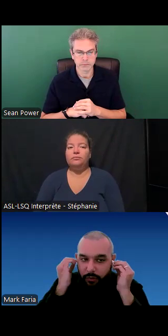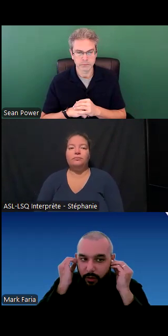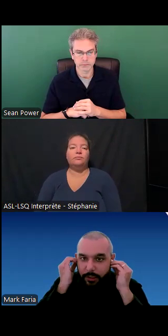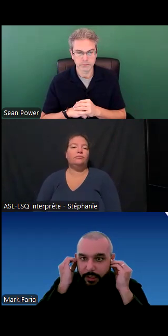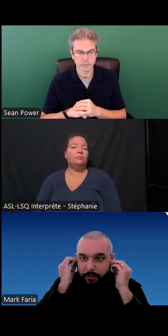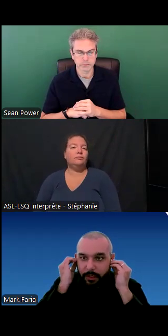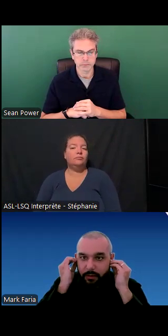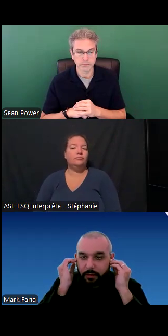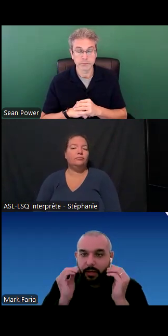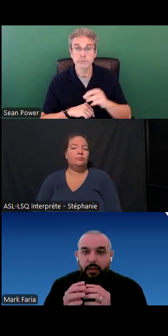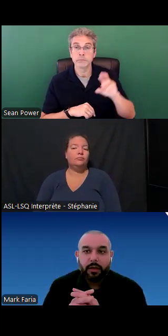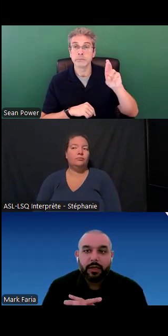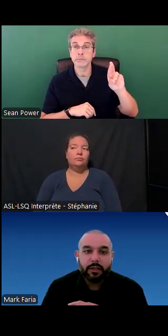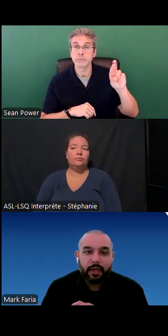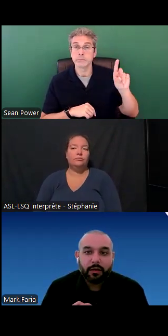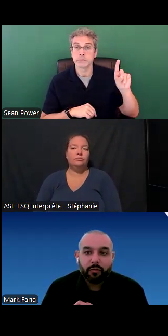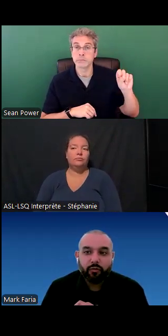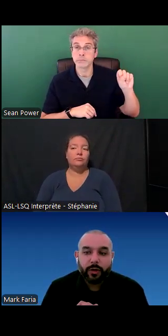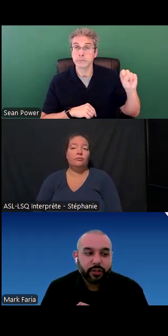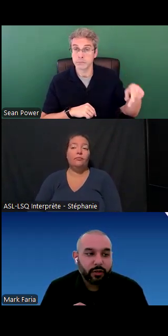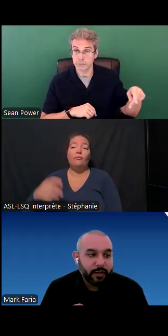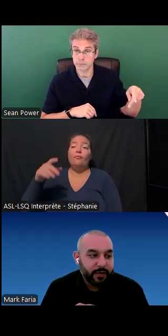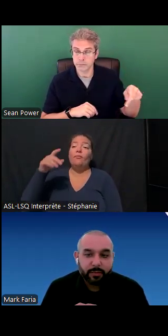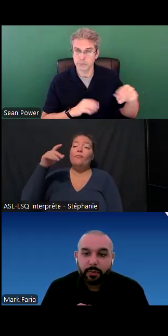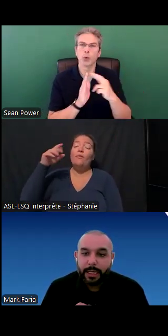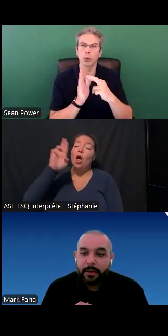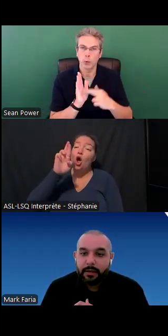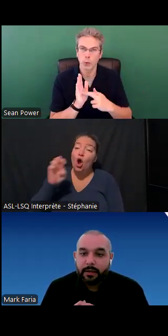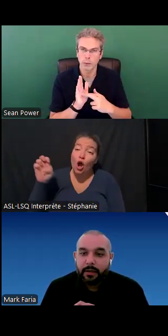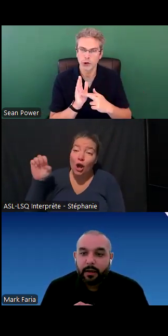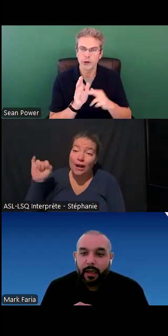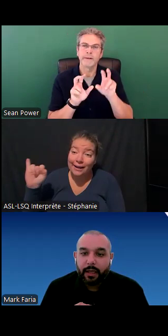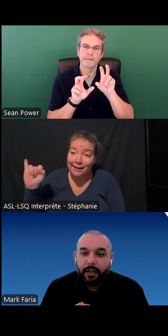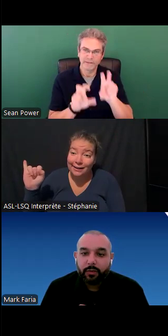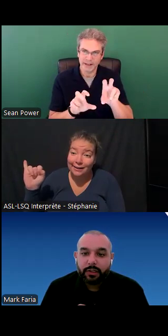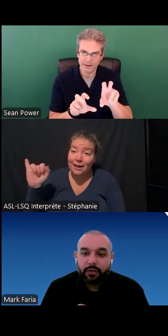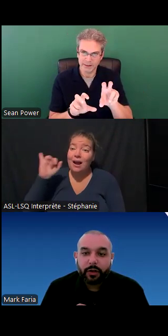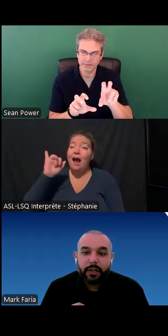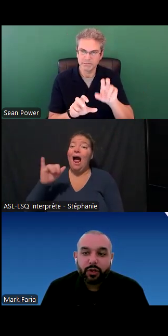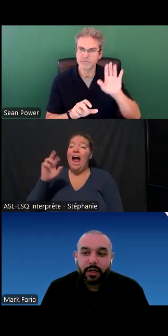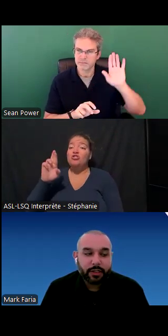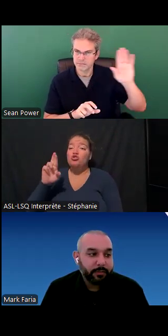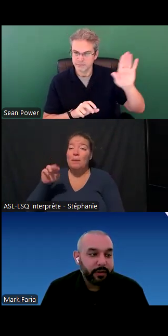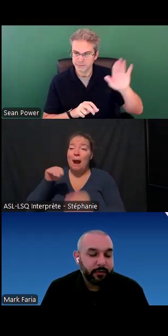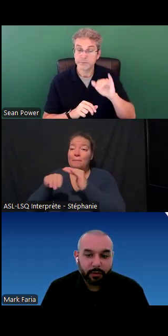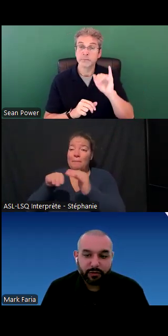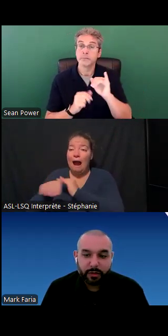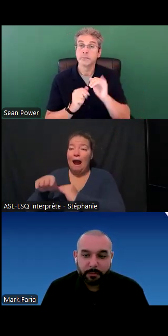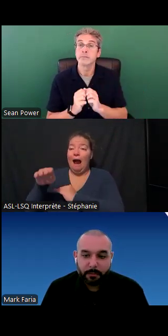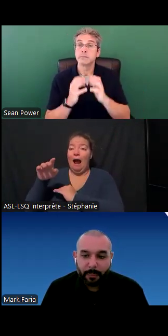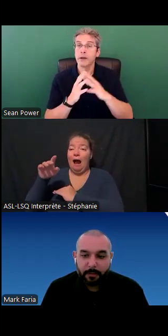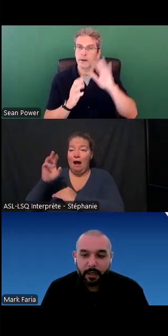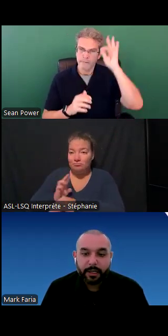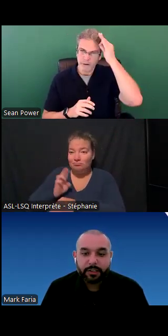Okay, so the RDSP is a registered investment plan, and it was started in 2008 by the federal